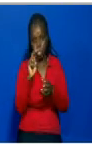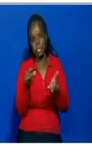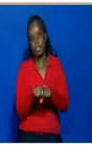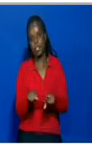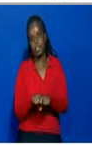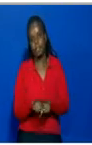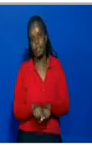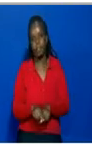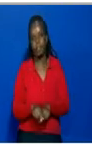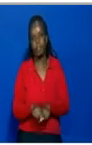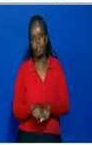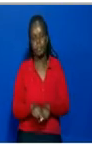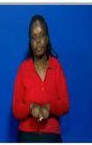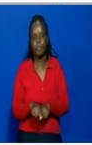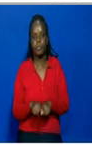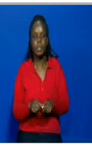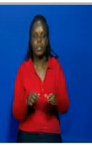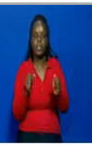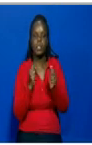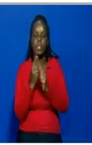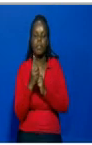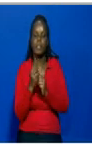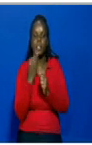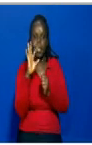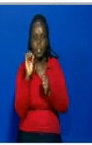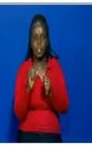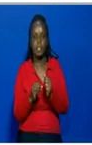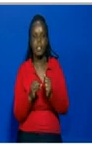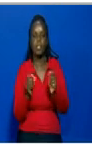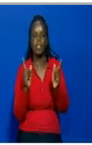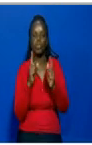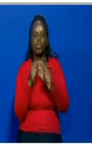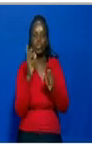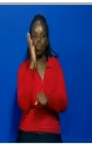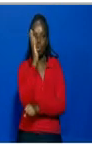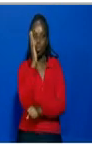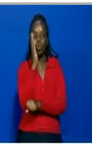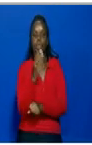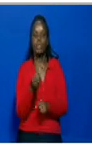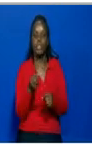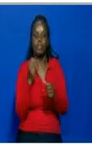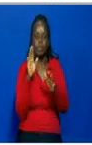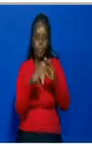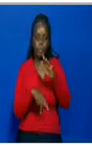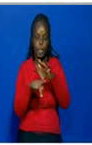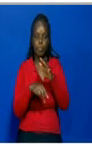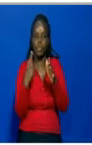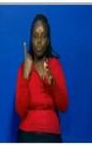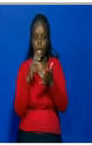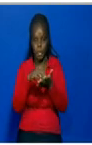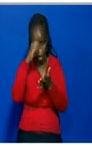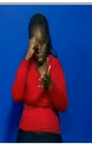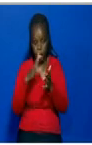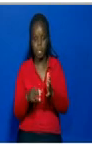at that time. Now, moving on, at 11:38 a.m. to noon, we have our pre-primary 1 learners